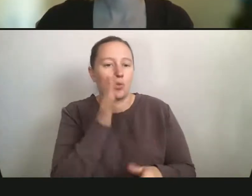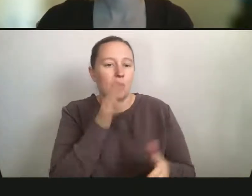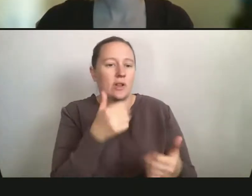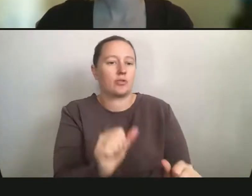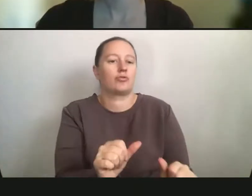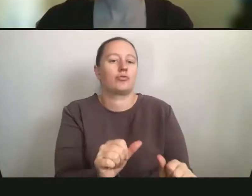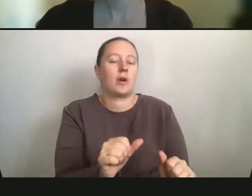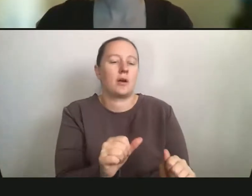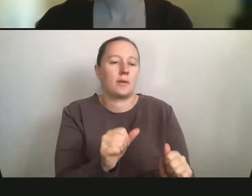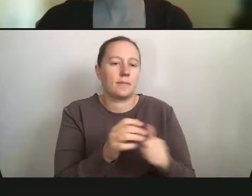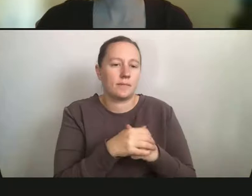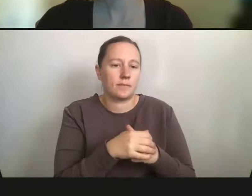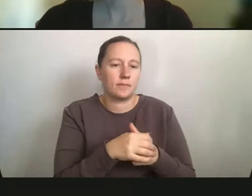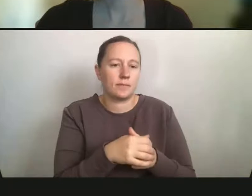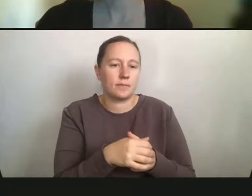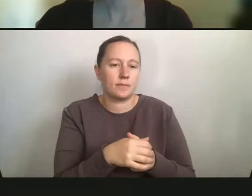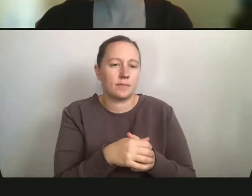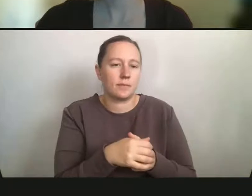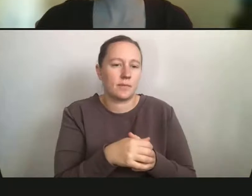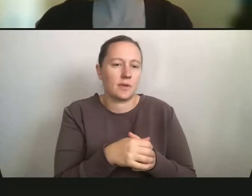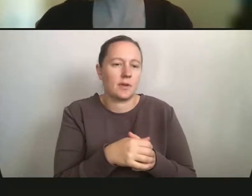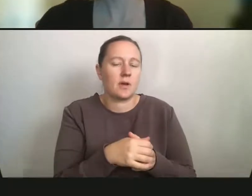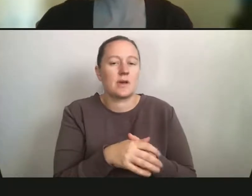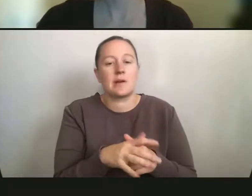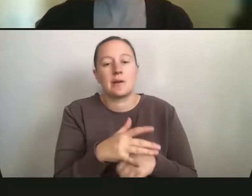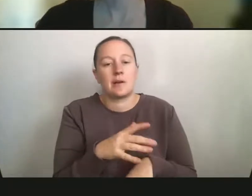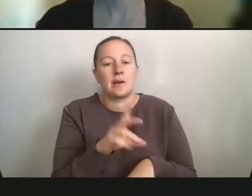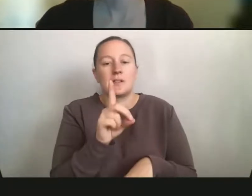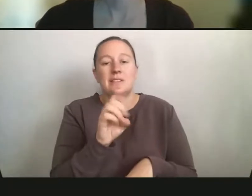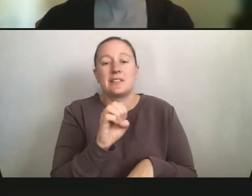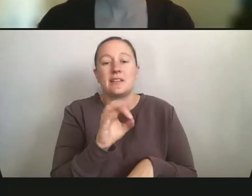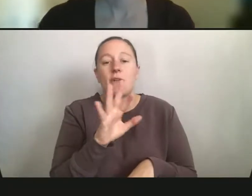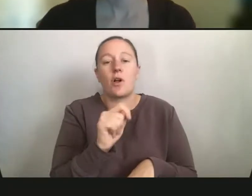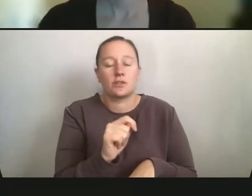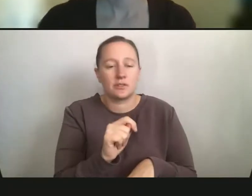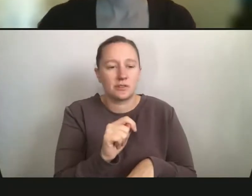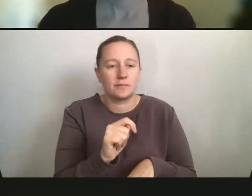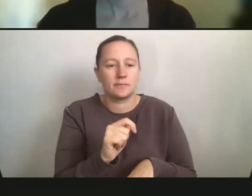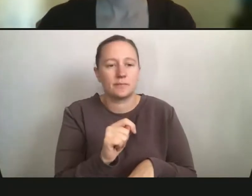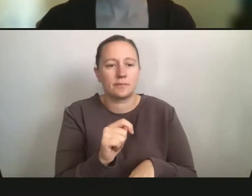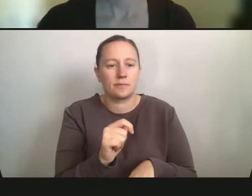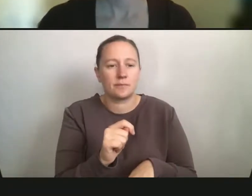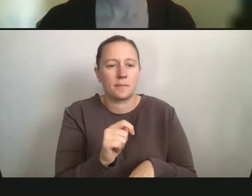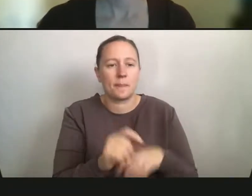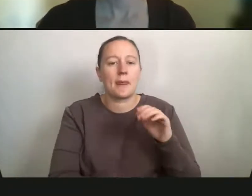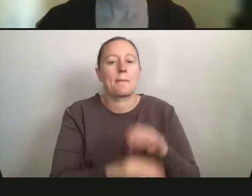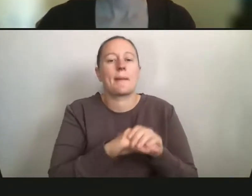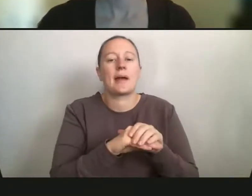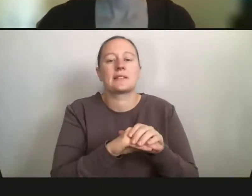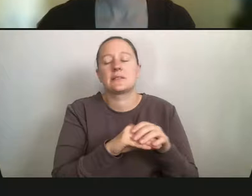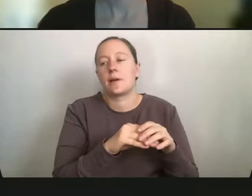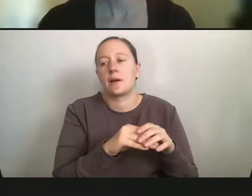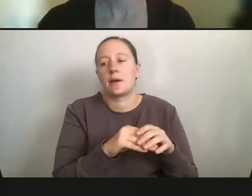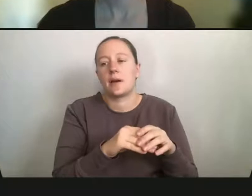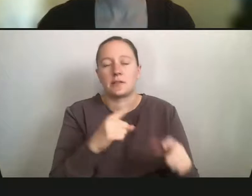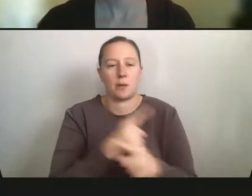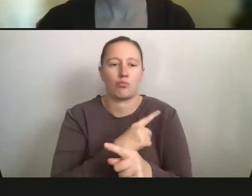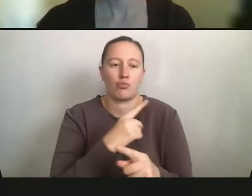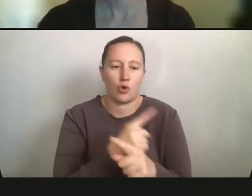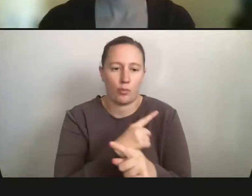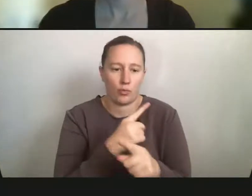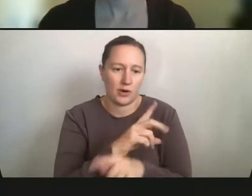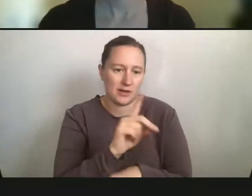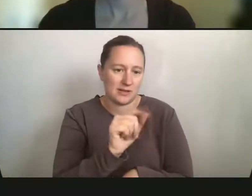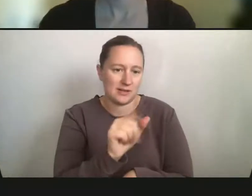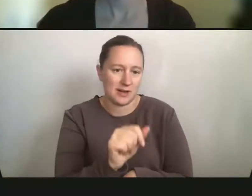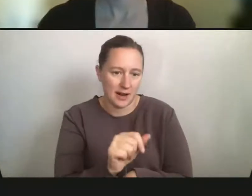of, the default stance will be, to maximize appropriate data